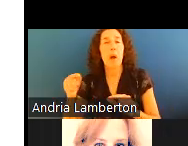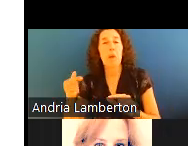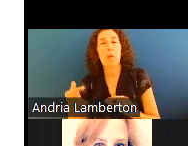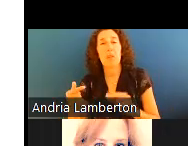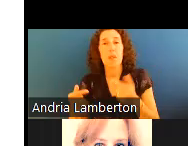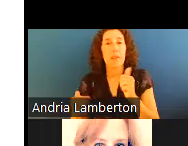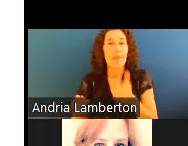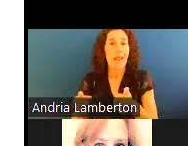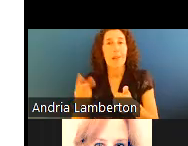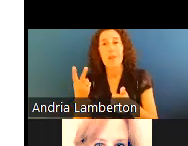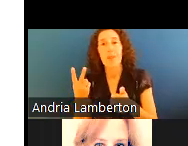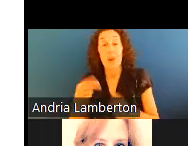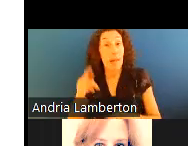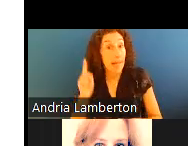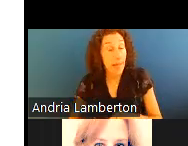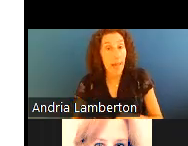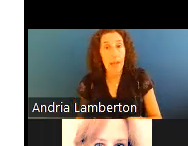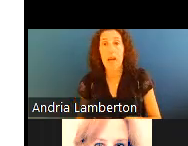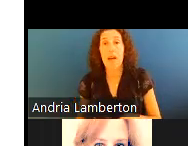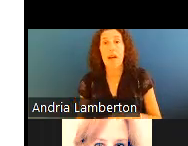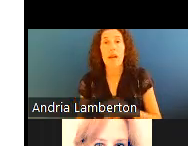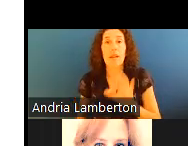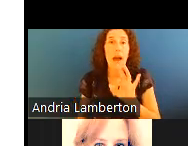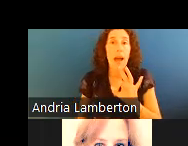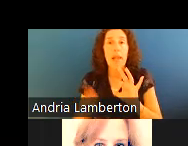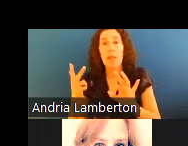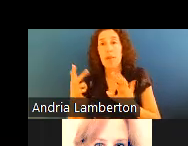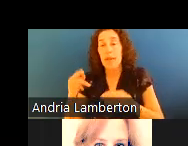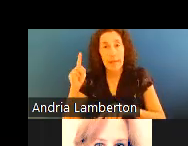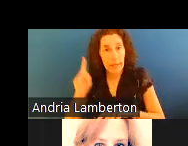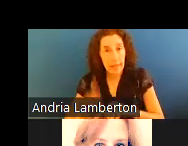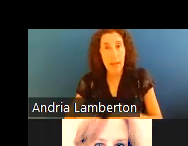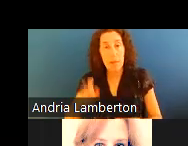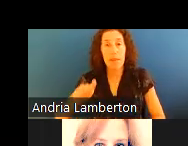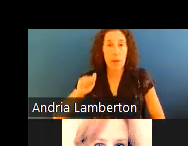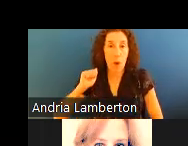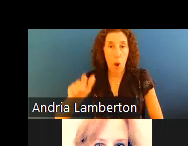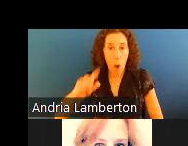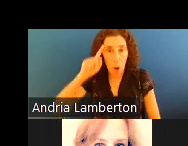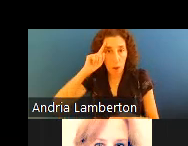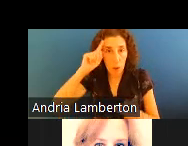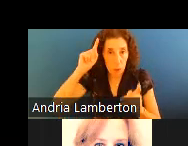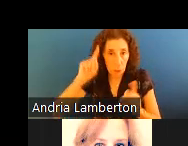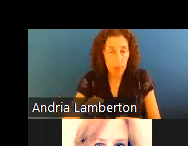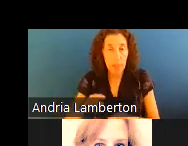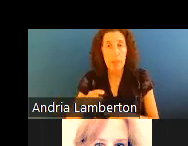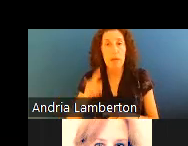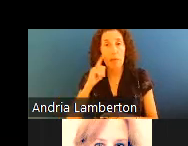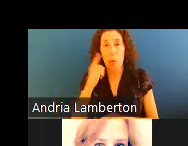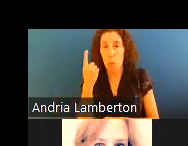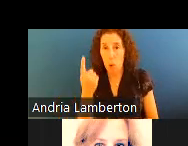again, reach a plea disposition, or dismiss the charges. So, what